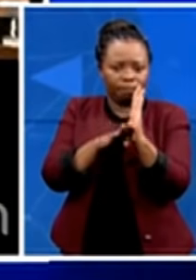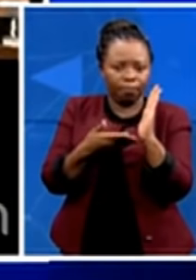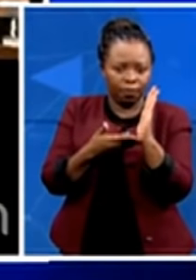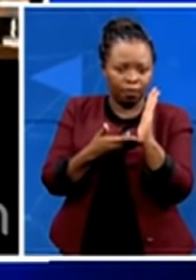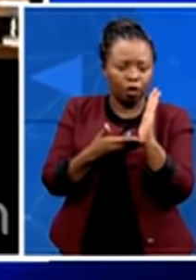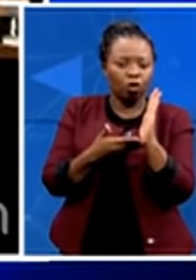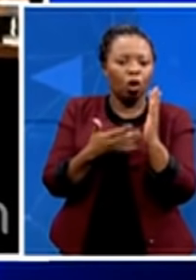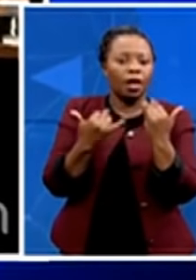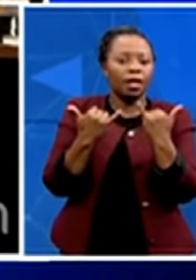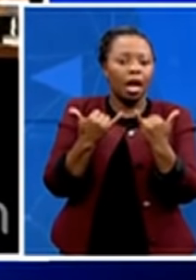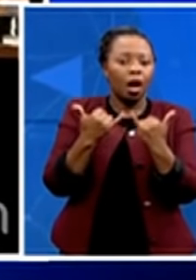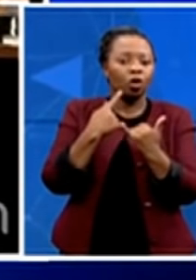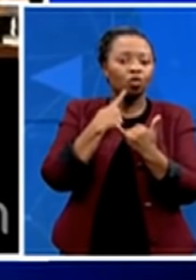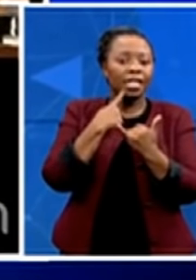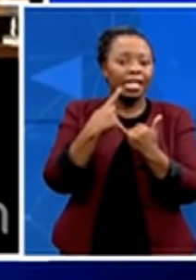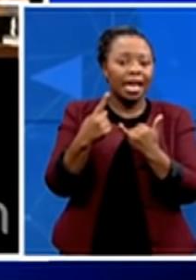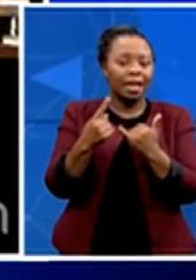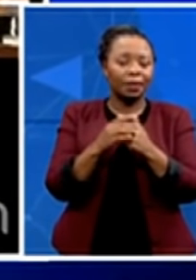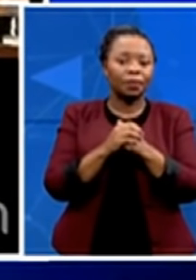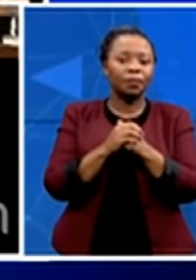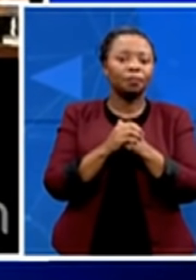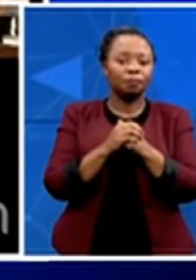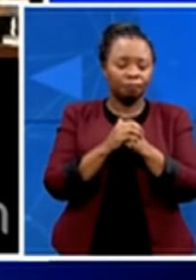point will be that we are invoking